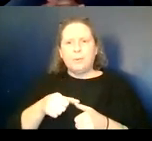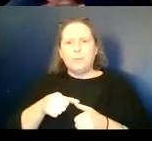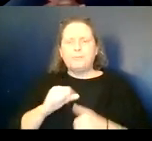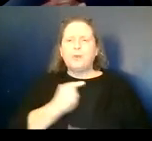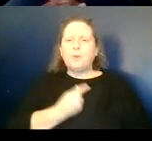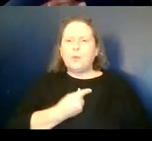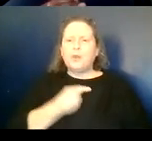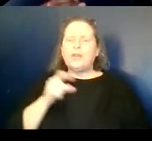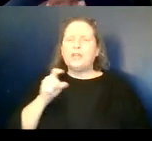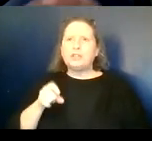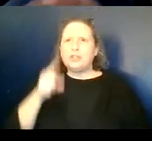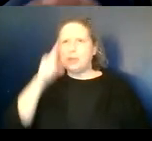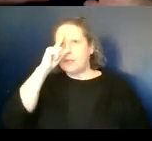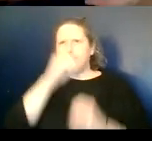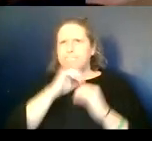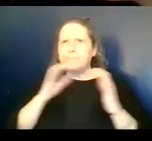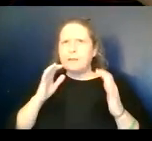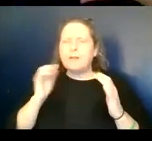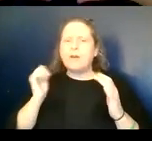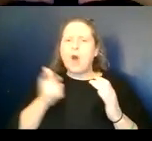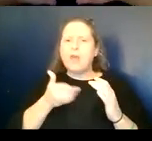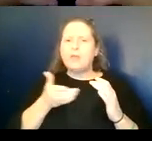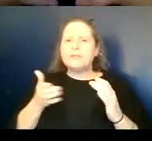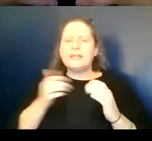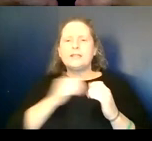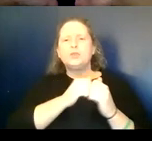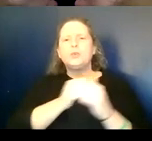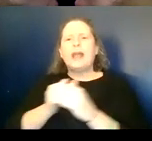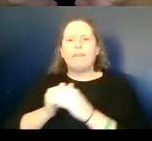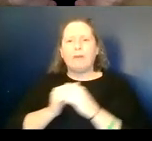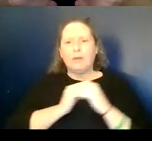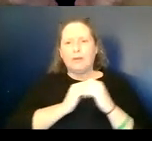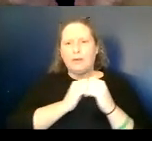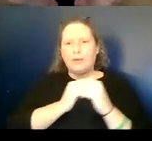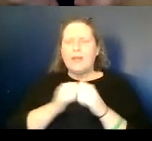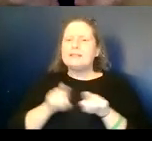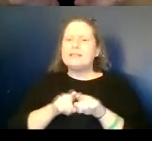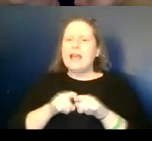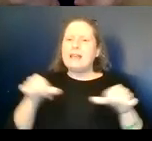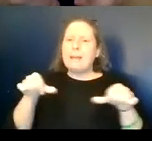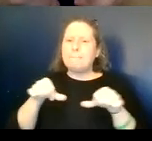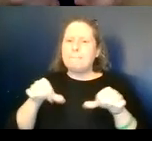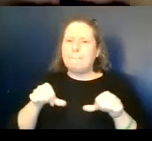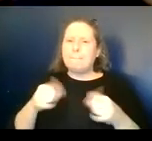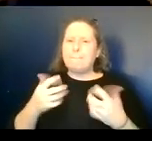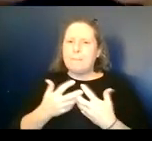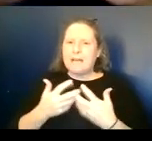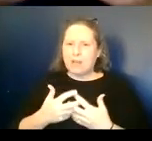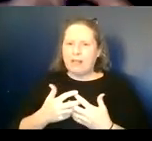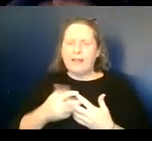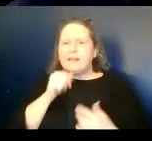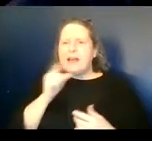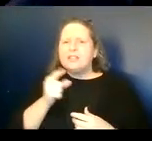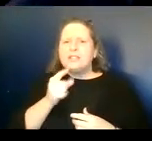of all these things together like a puzzle, Hmm. a whole puzzle, not pieces of a